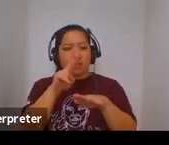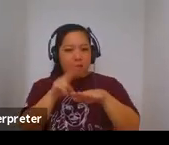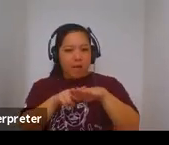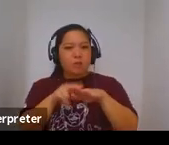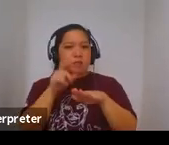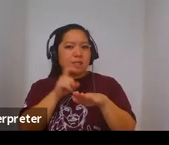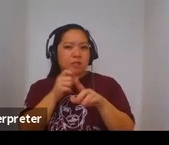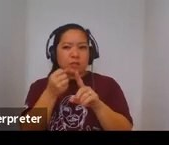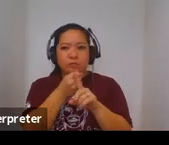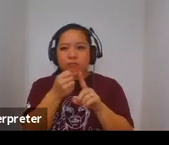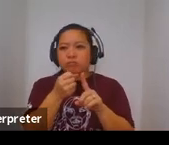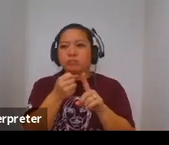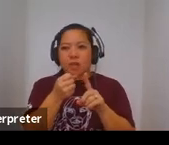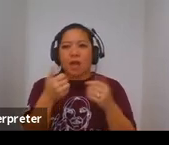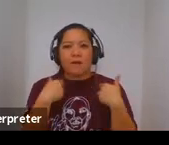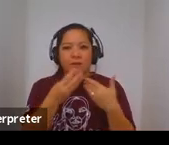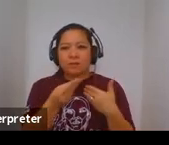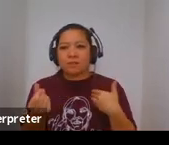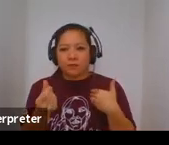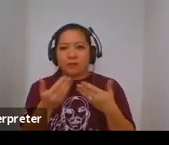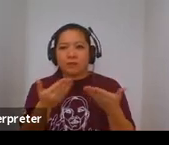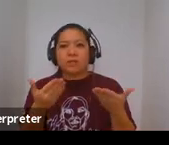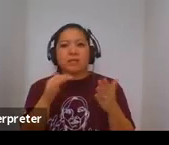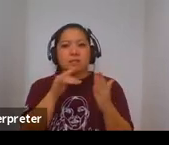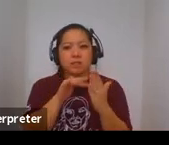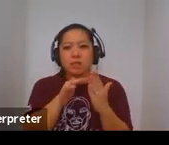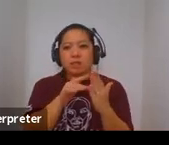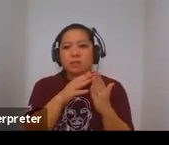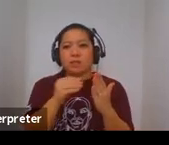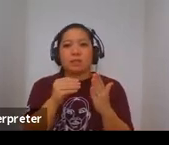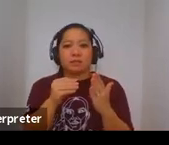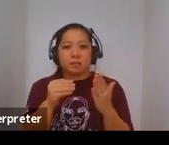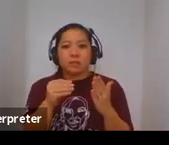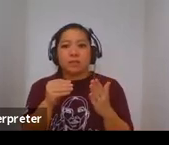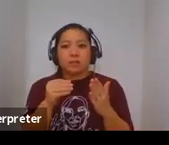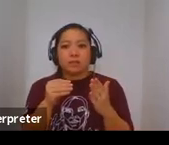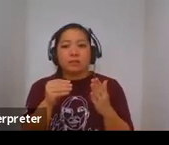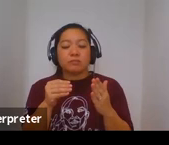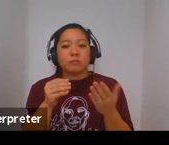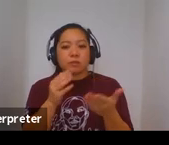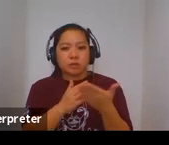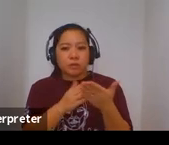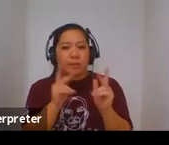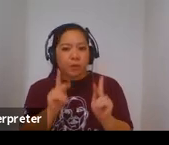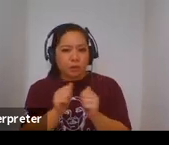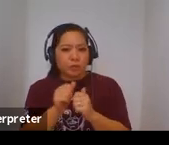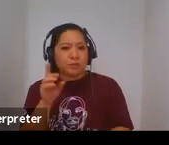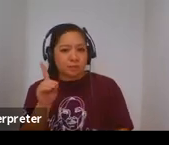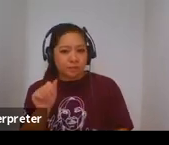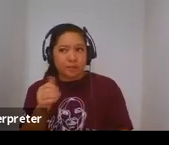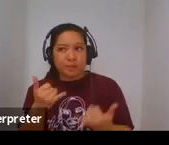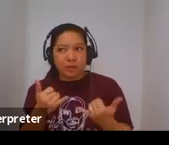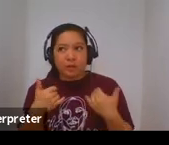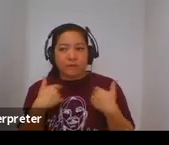Sexual Violence Resource Center has several fact sheets and studies on the disparate impacts on persons with disabilities.